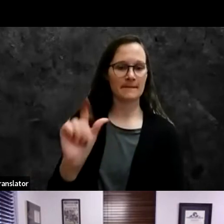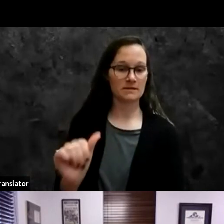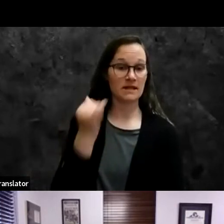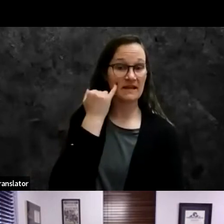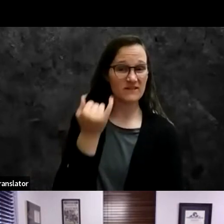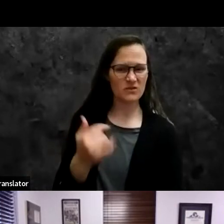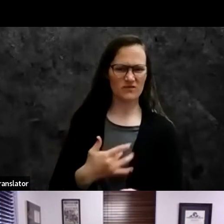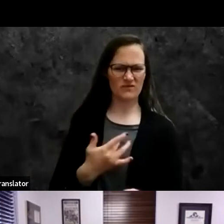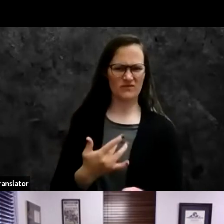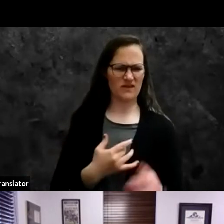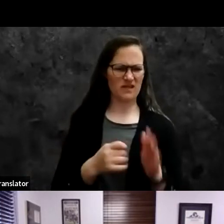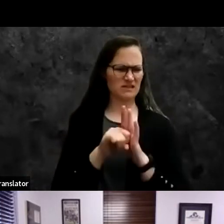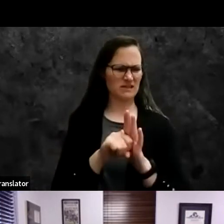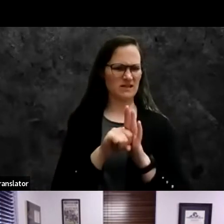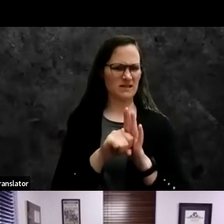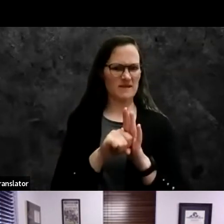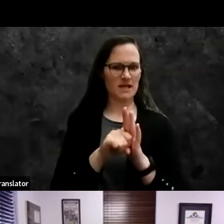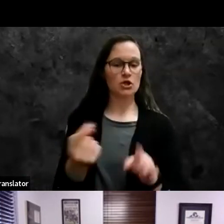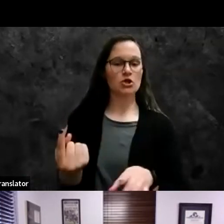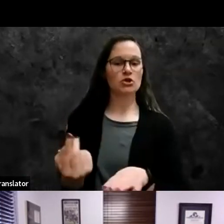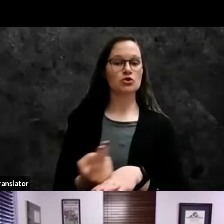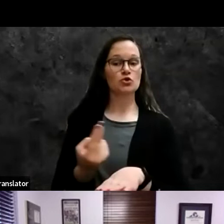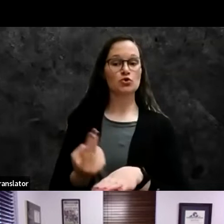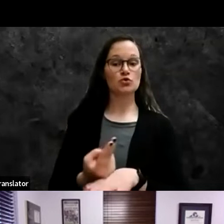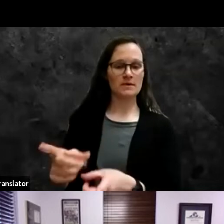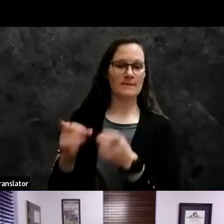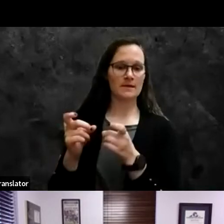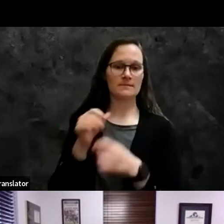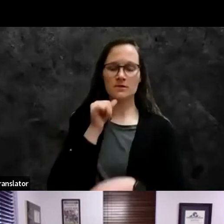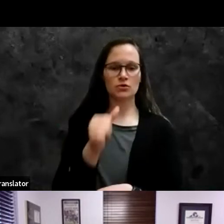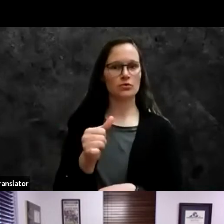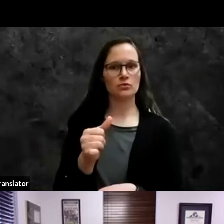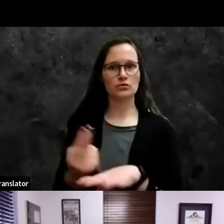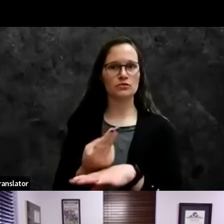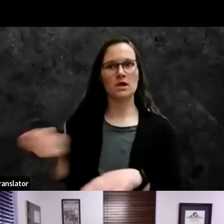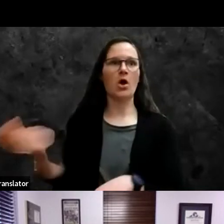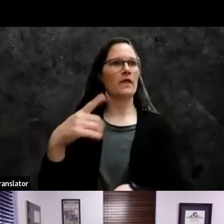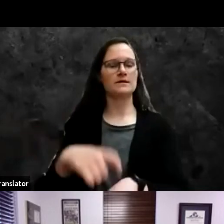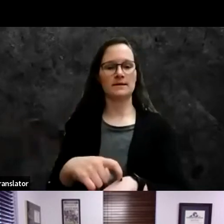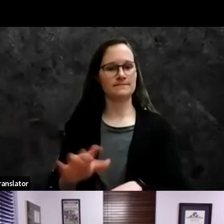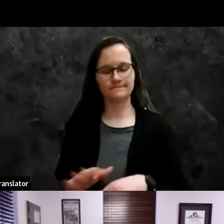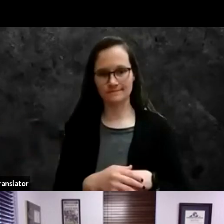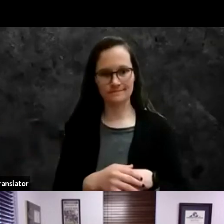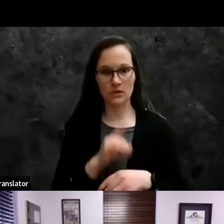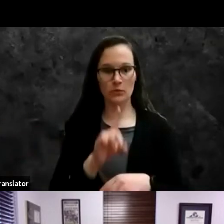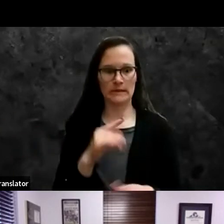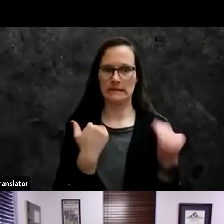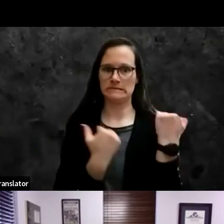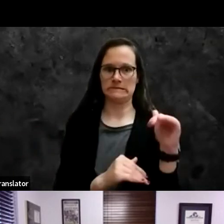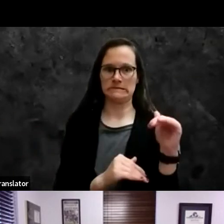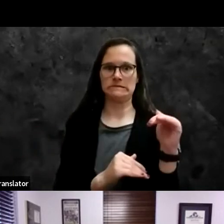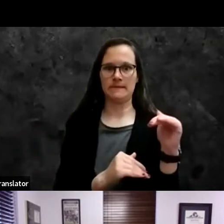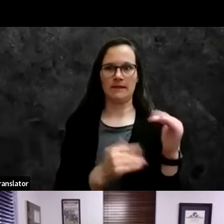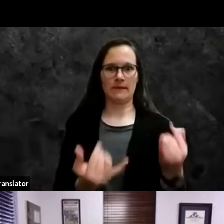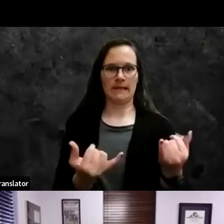test. Don't take that test away from someone who is potentially symptomatic. They need it. They're very, very limited supply right now.